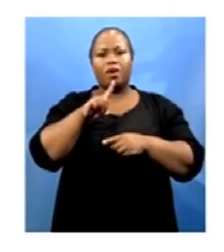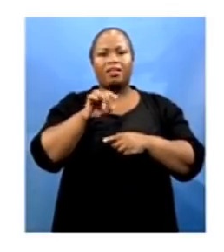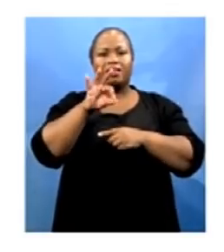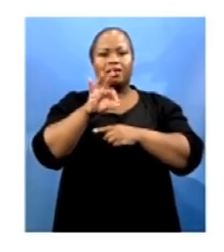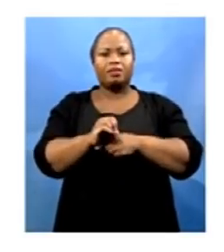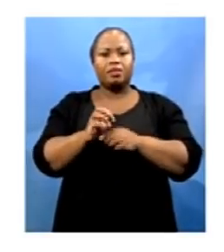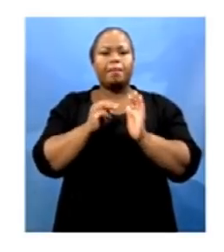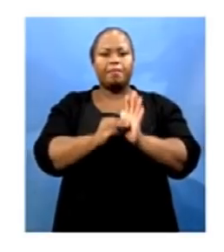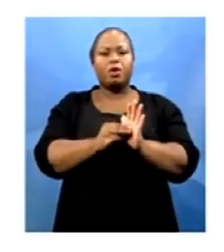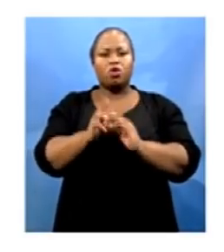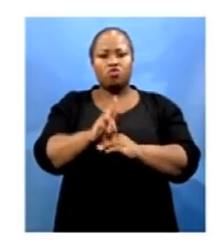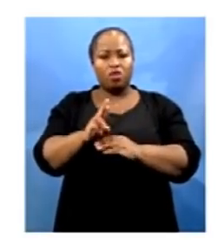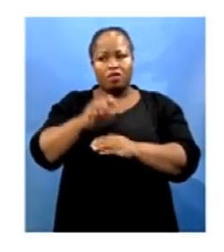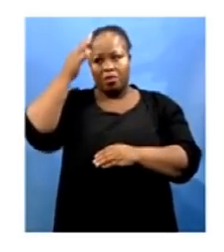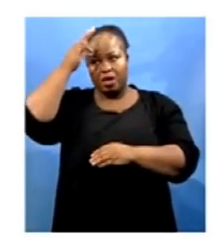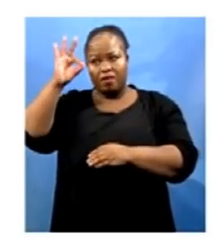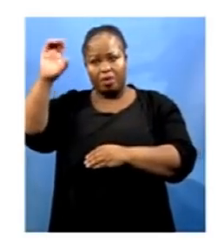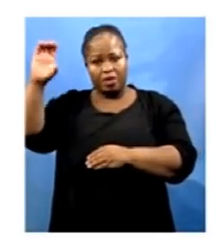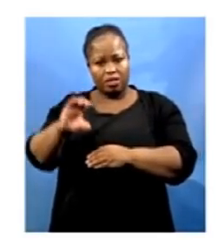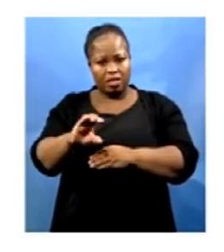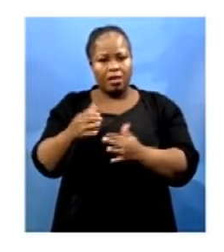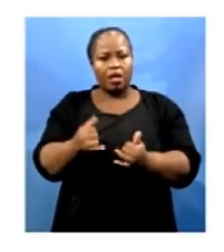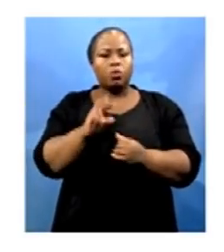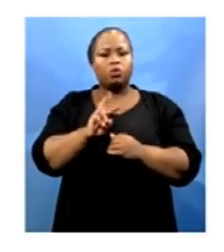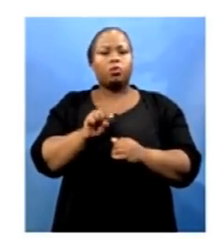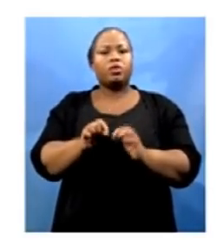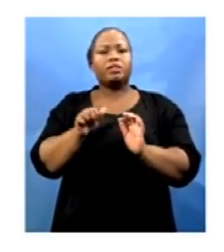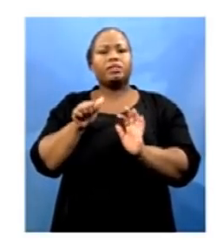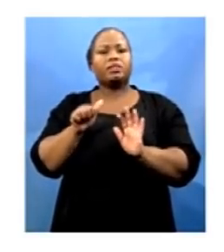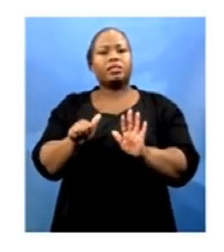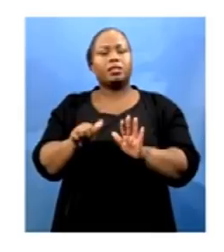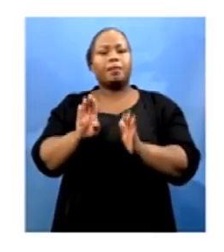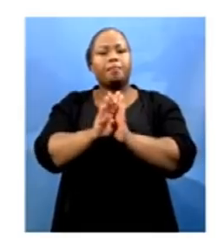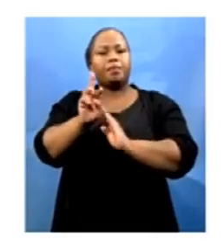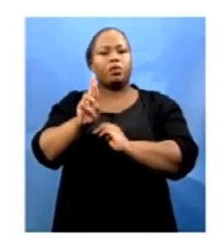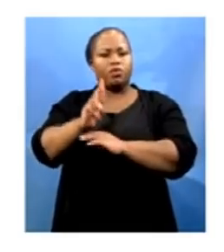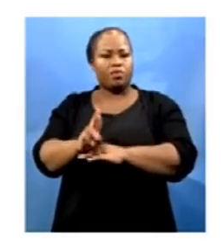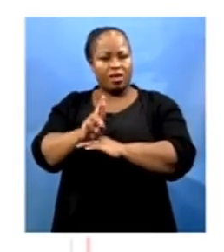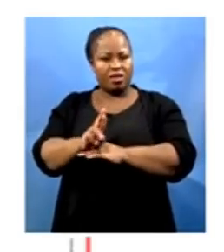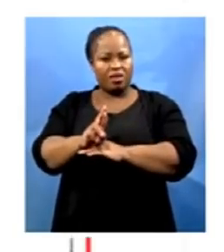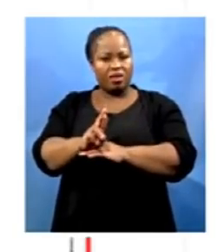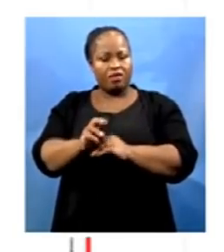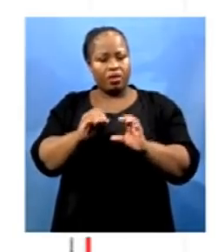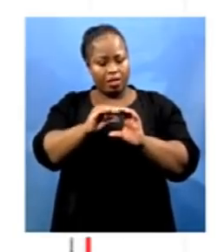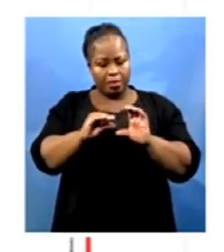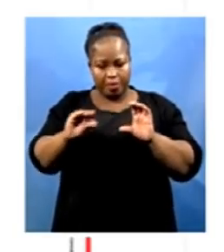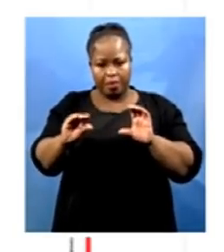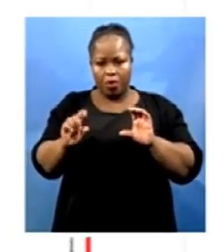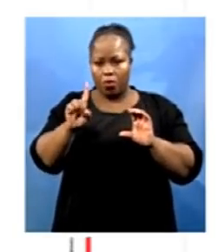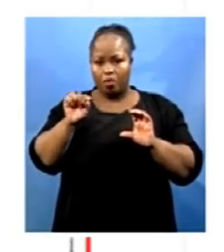2.6 billion rand. Of this amount, just around 1.6 billion has already been received in the fund's bank